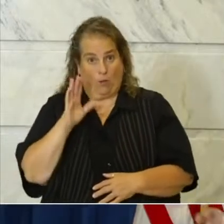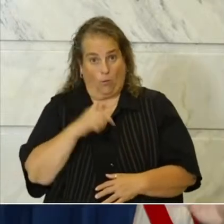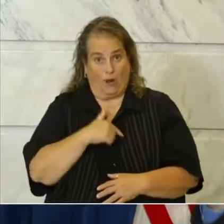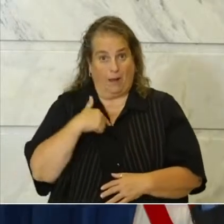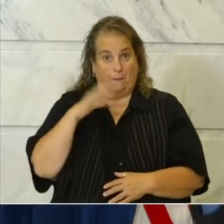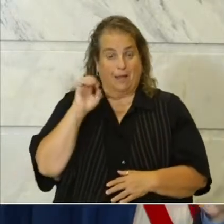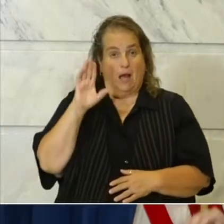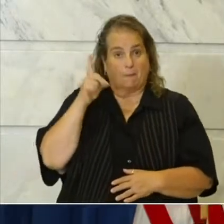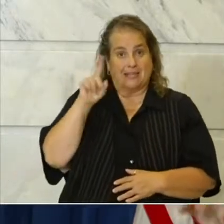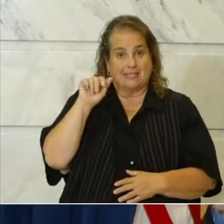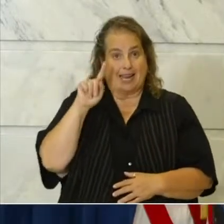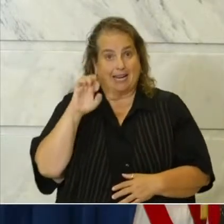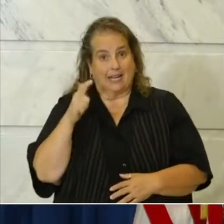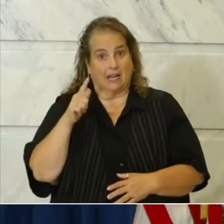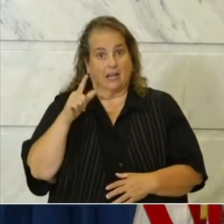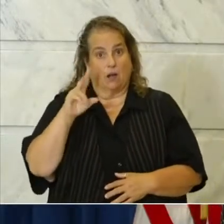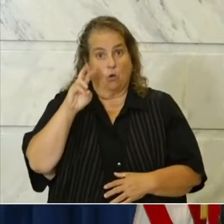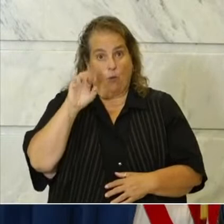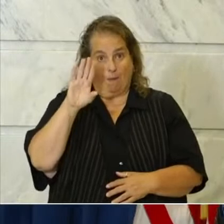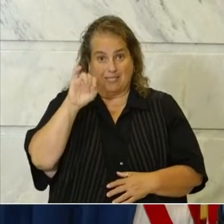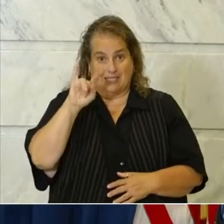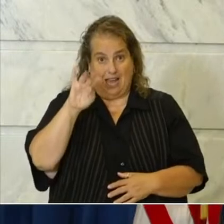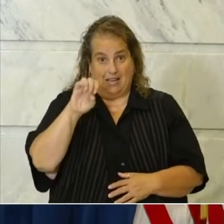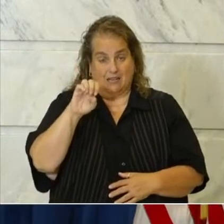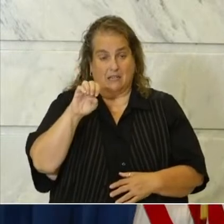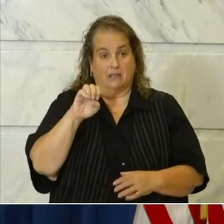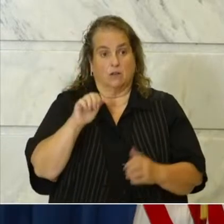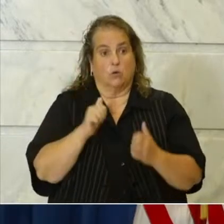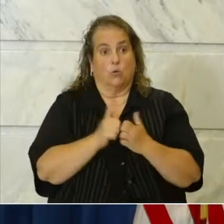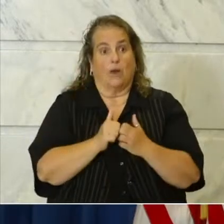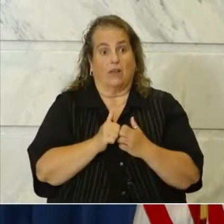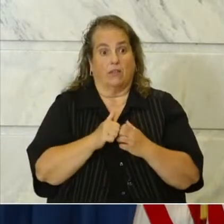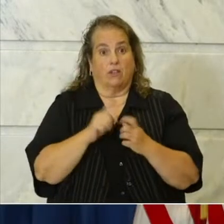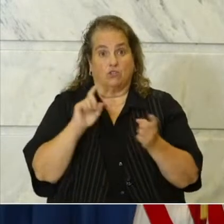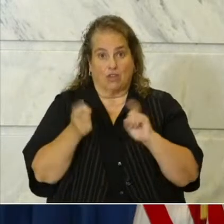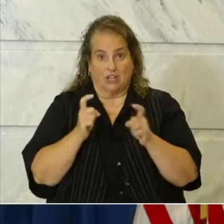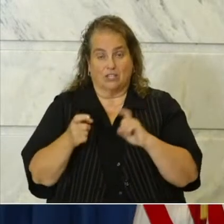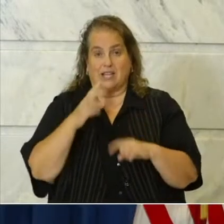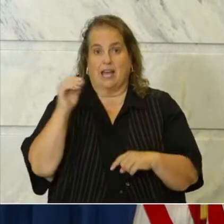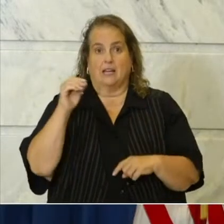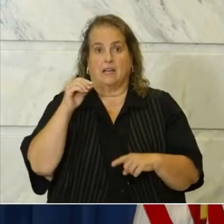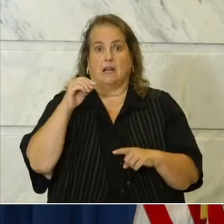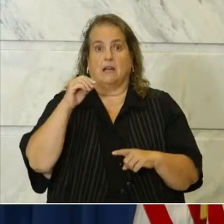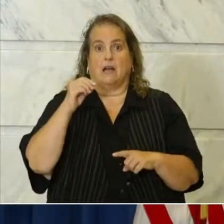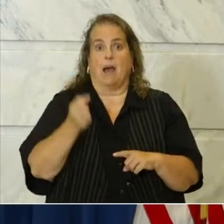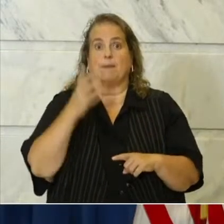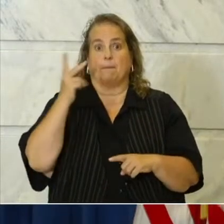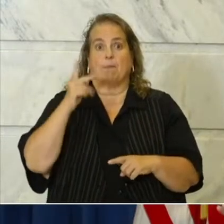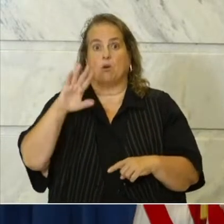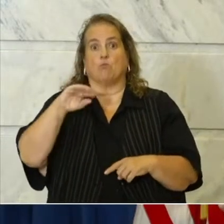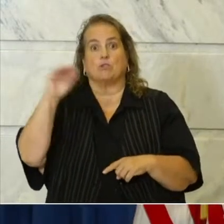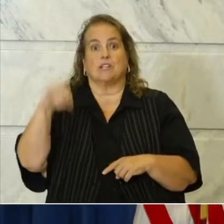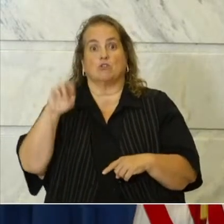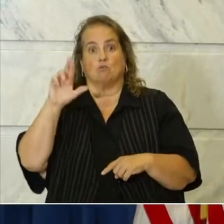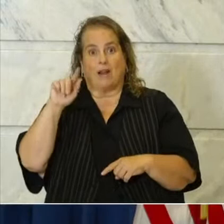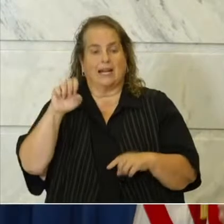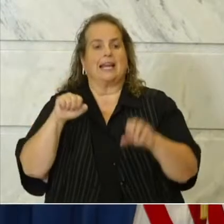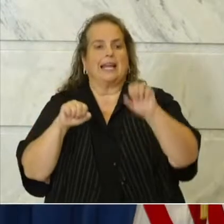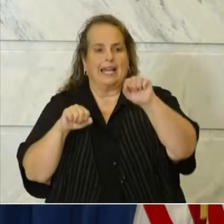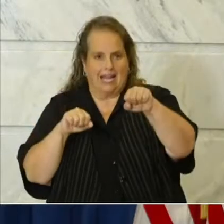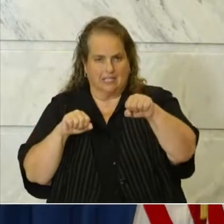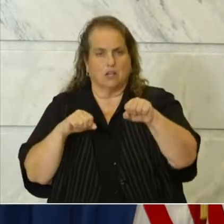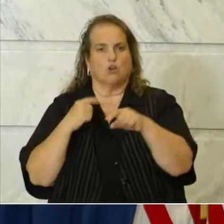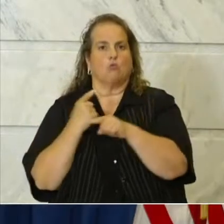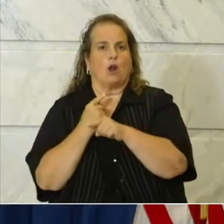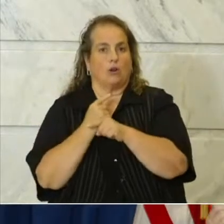website based on changes in positivity rates? Yes. And I think we're going to do it regularly. I don't have an answer for you today on whether we're doing